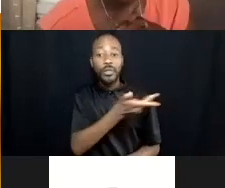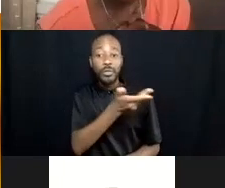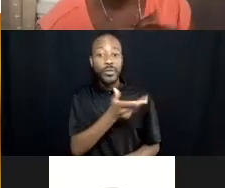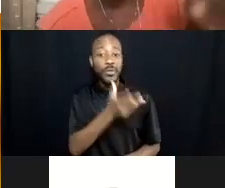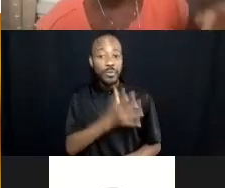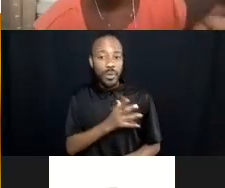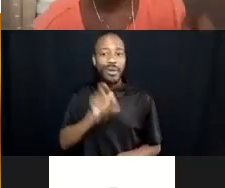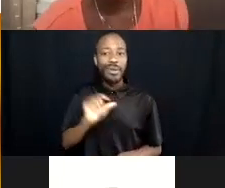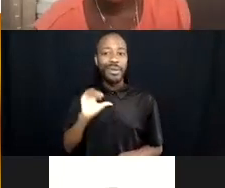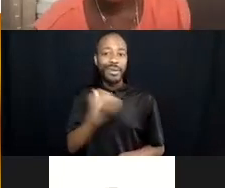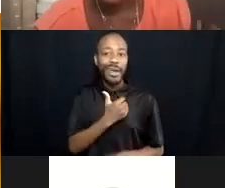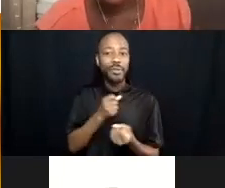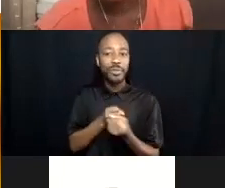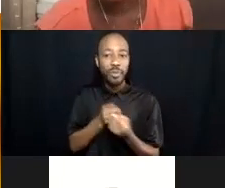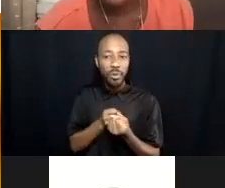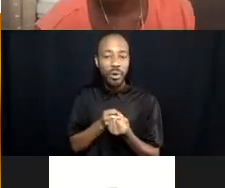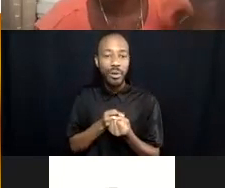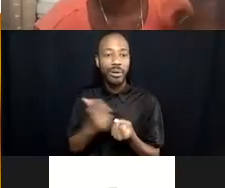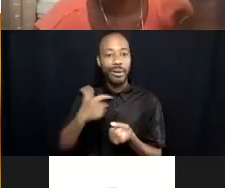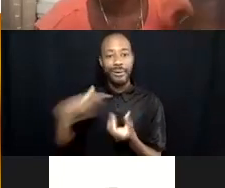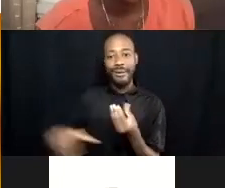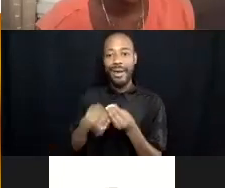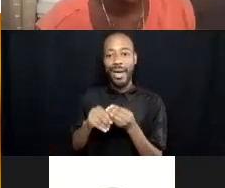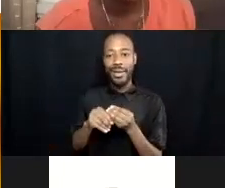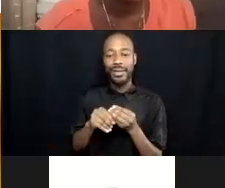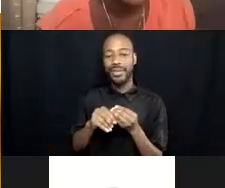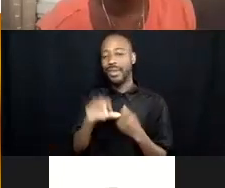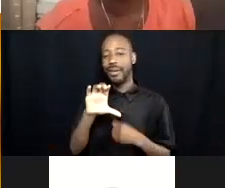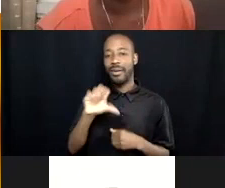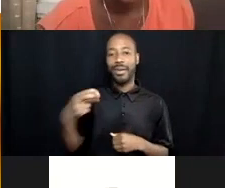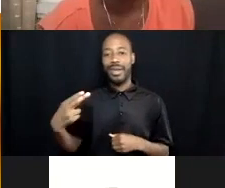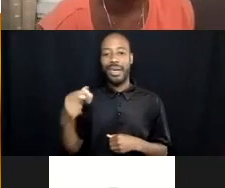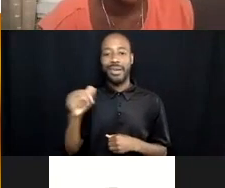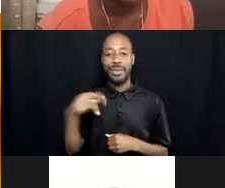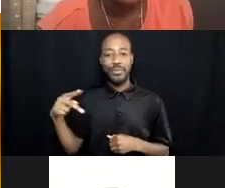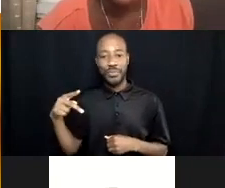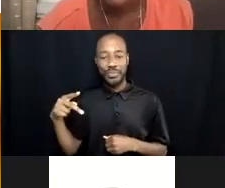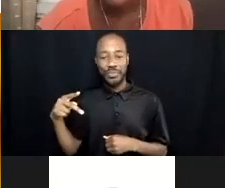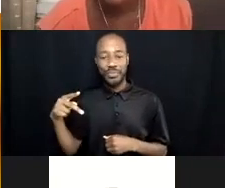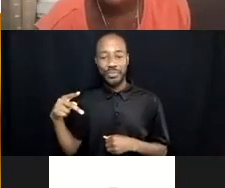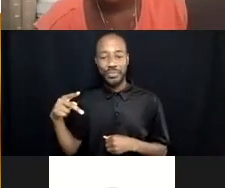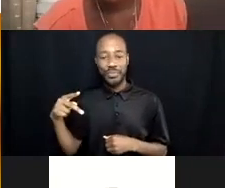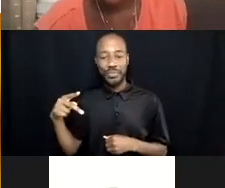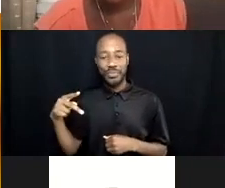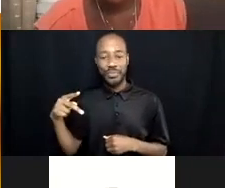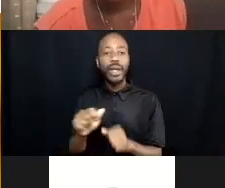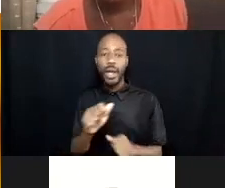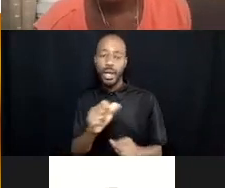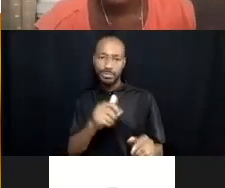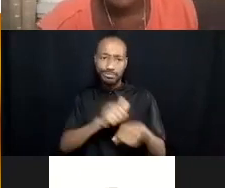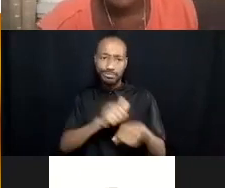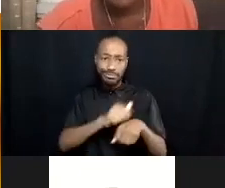support. I put their cash tags or the way that you can transfer money to these folks directly to